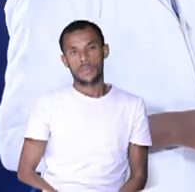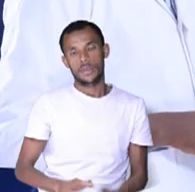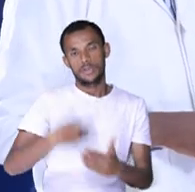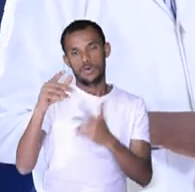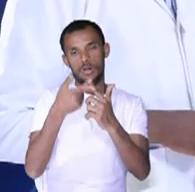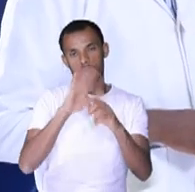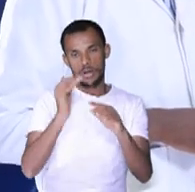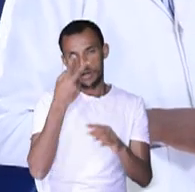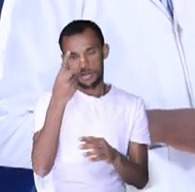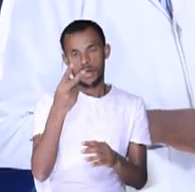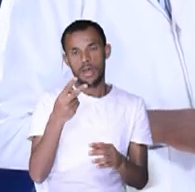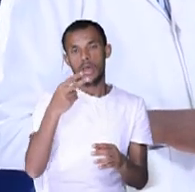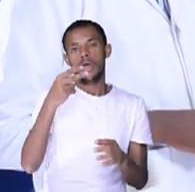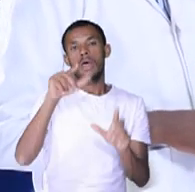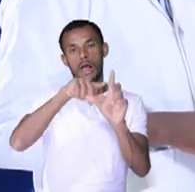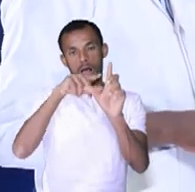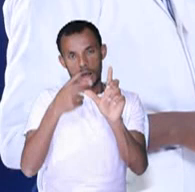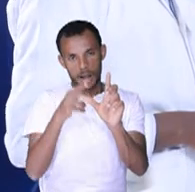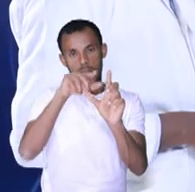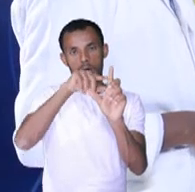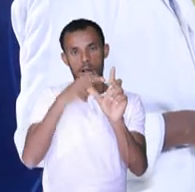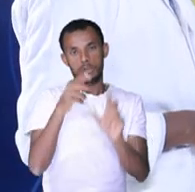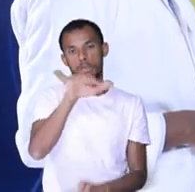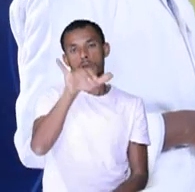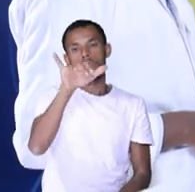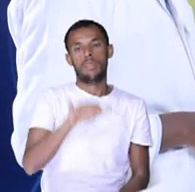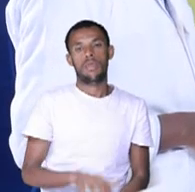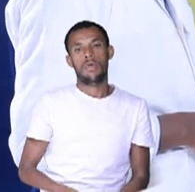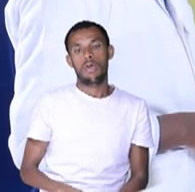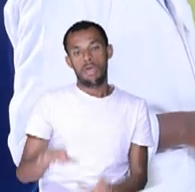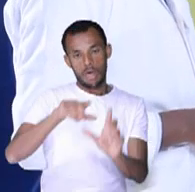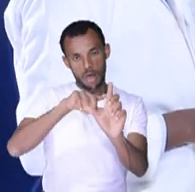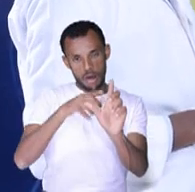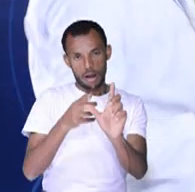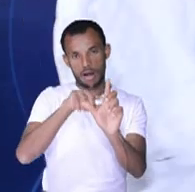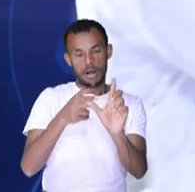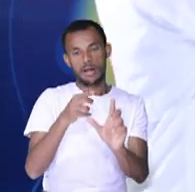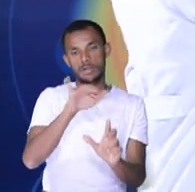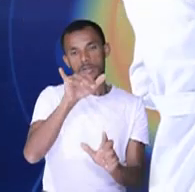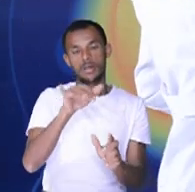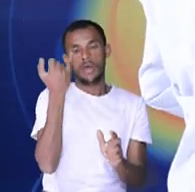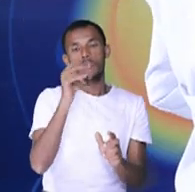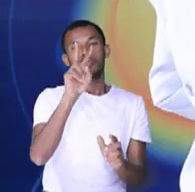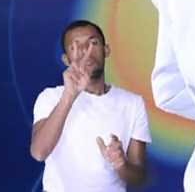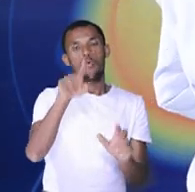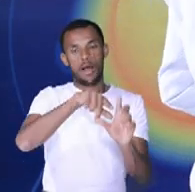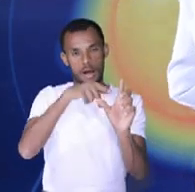Then the second one is angle-angle similarity. Angle-angle similarity. If two